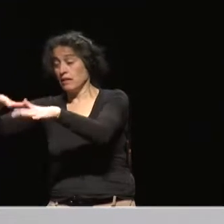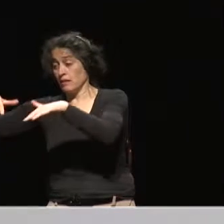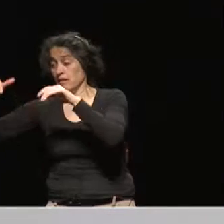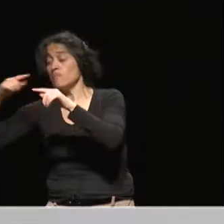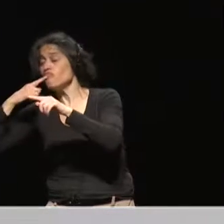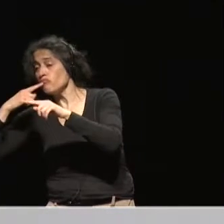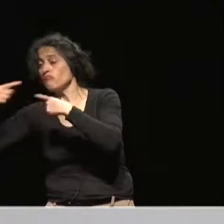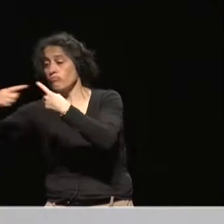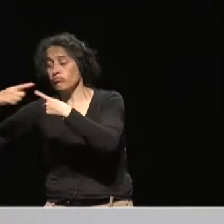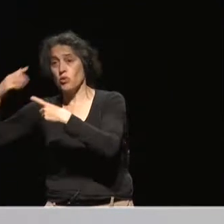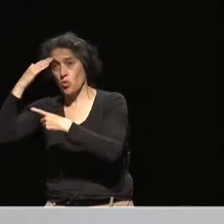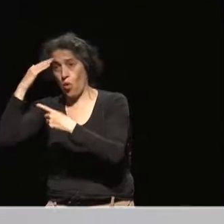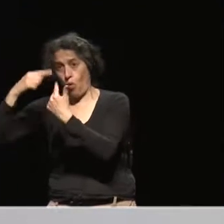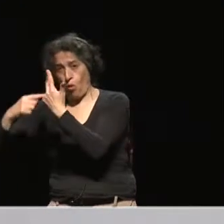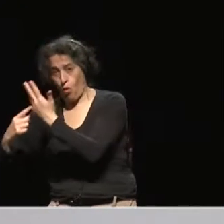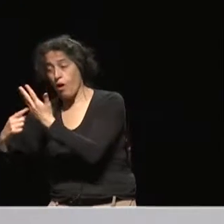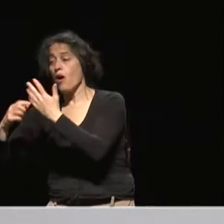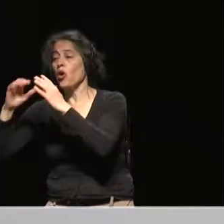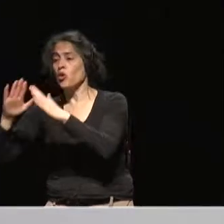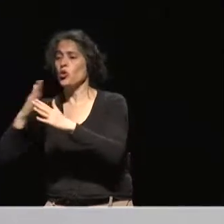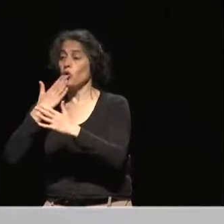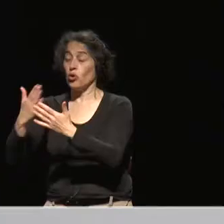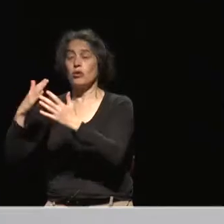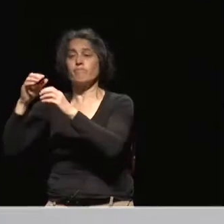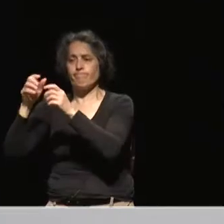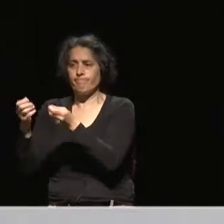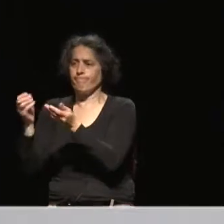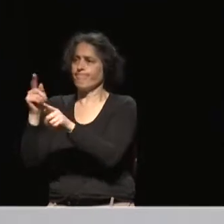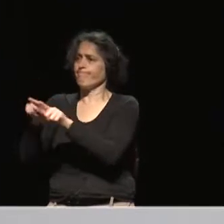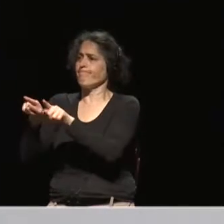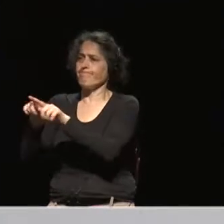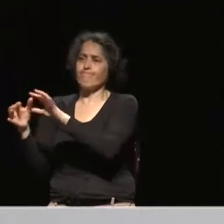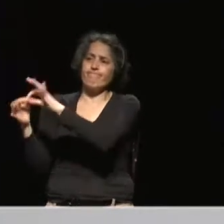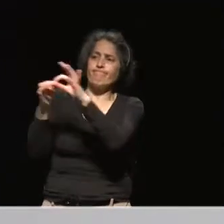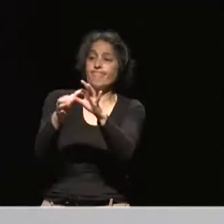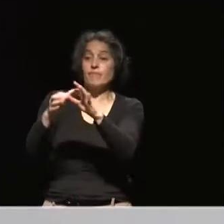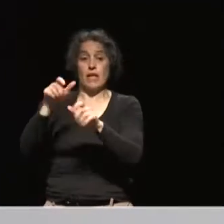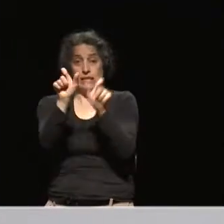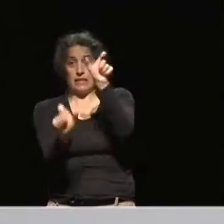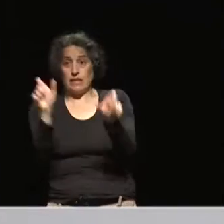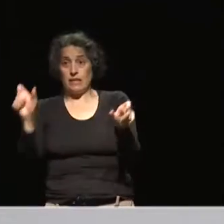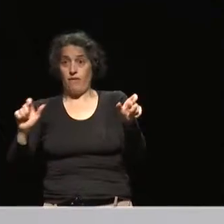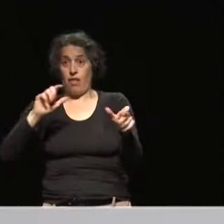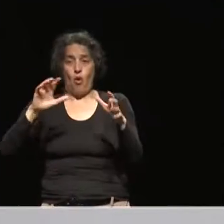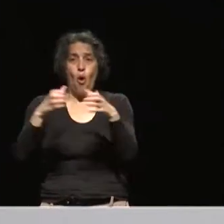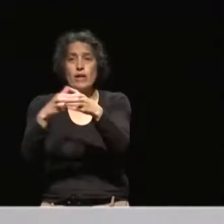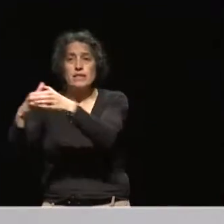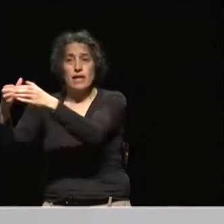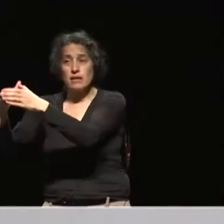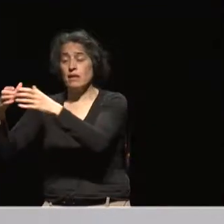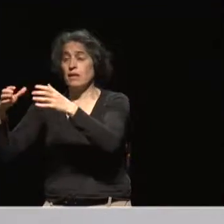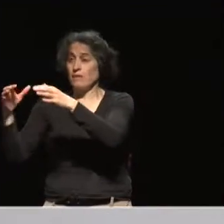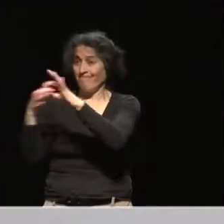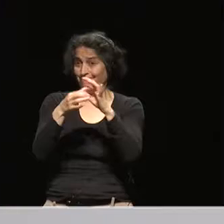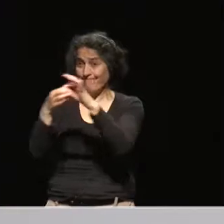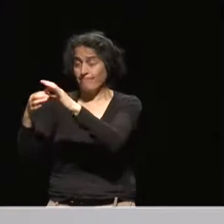and civil society, it has more of a chance of being successful. So I think there's a role here, and I agree with Ellie. She's